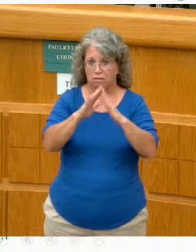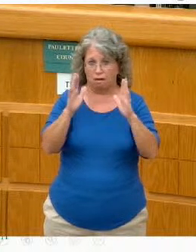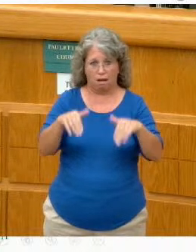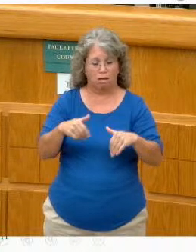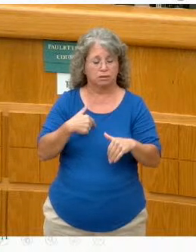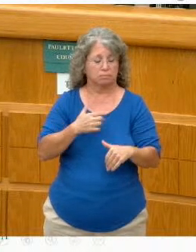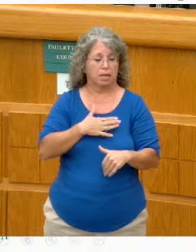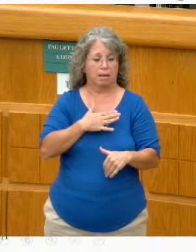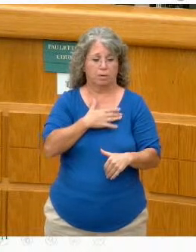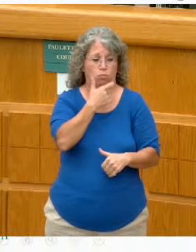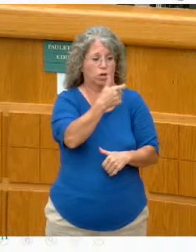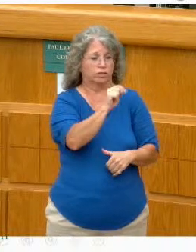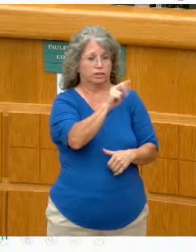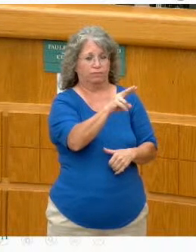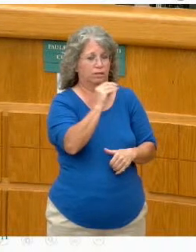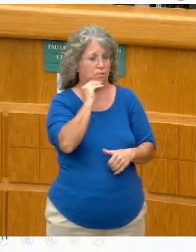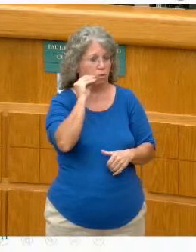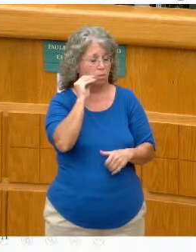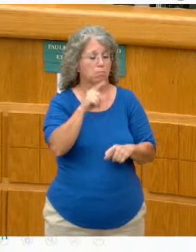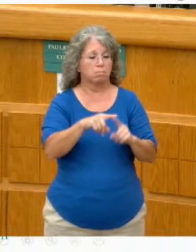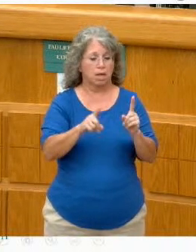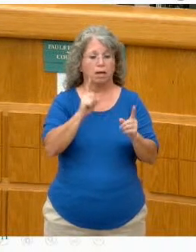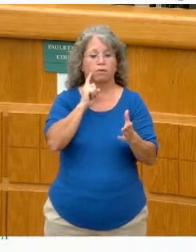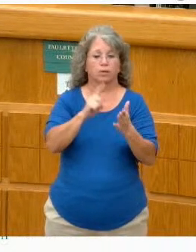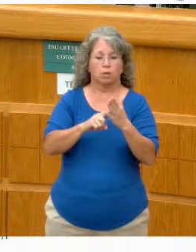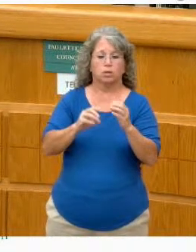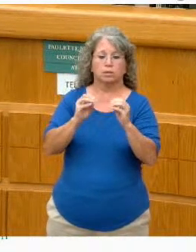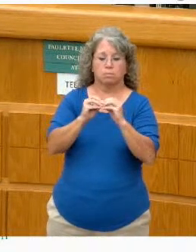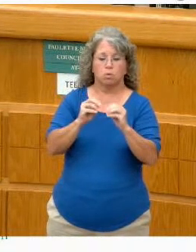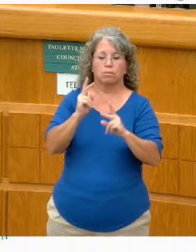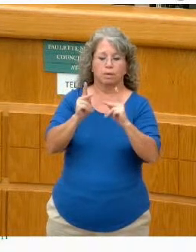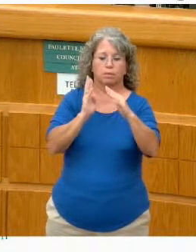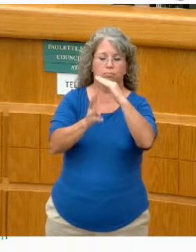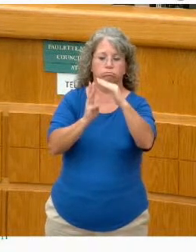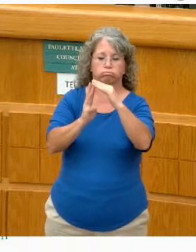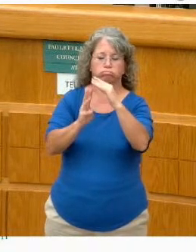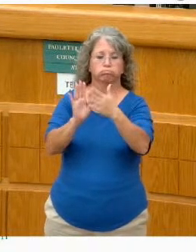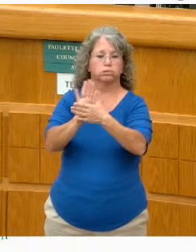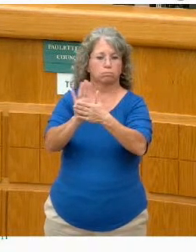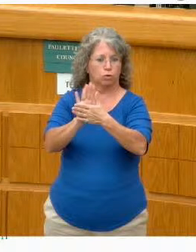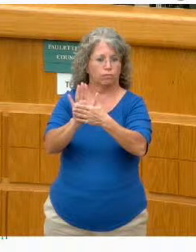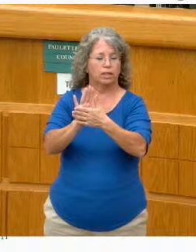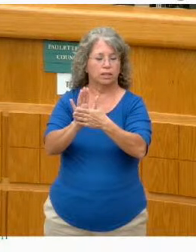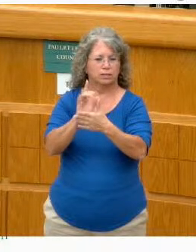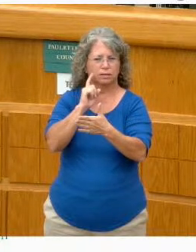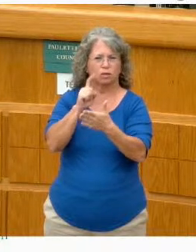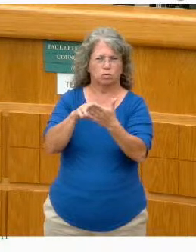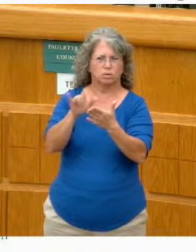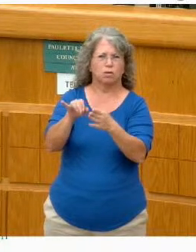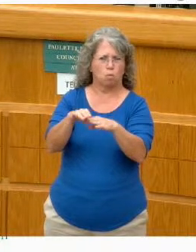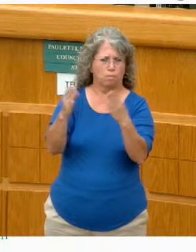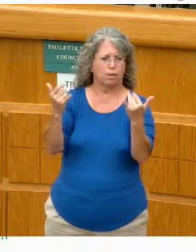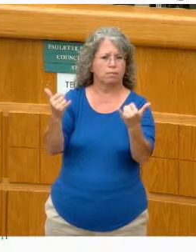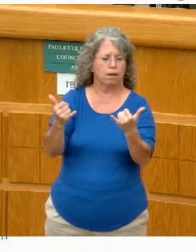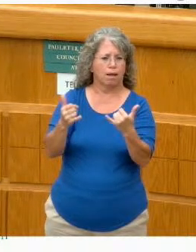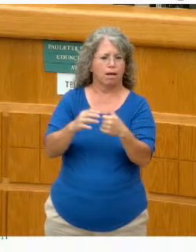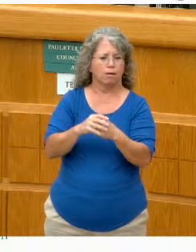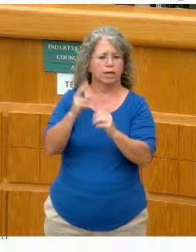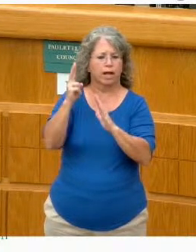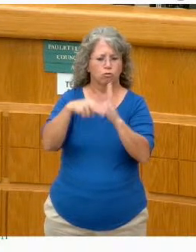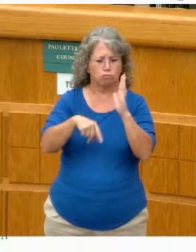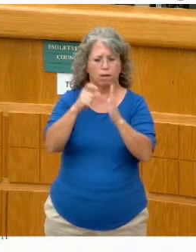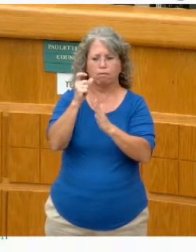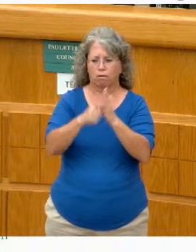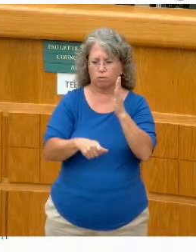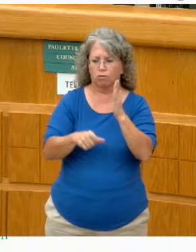there's been an increase in people attending movies. I know that they opened, and I've read articles this past week about them trying to attract